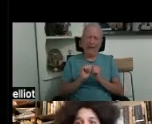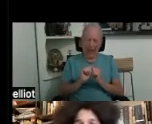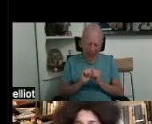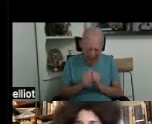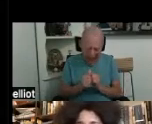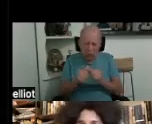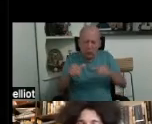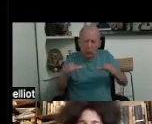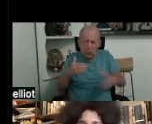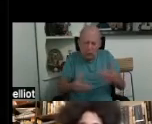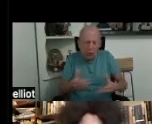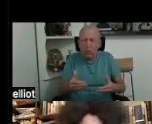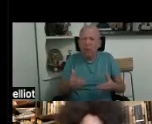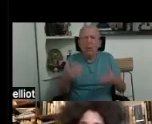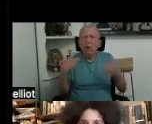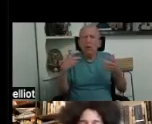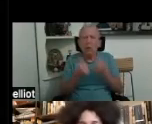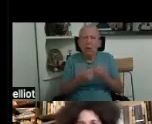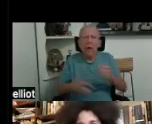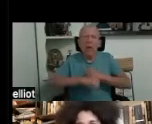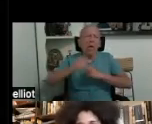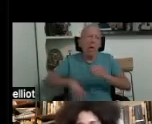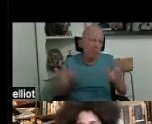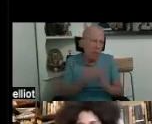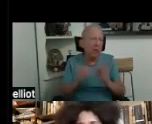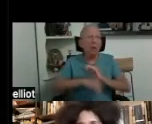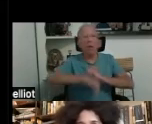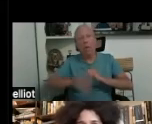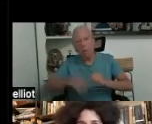submerged in meetings and decision fatigue.